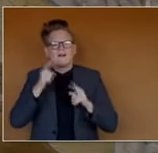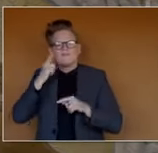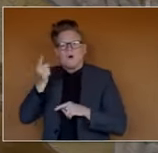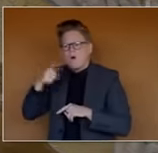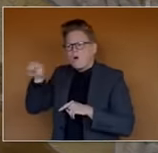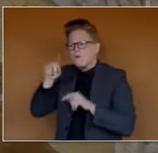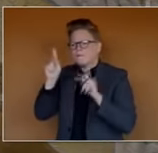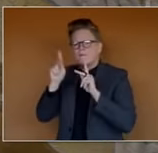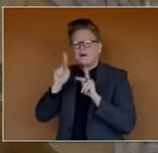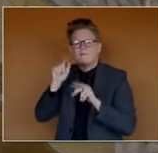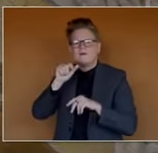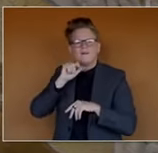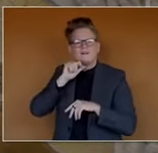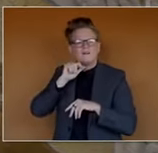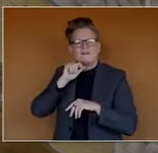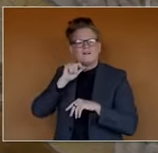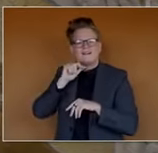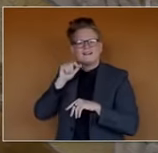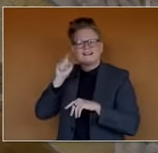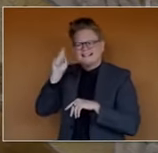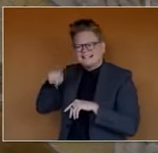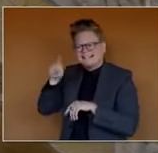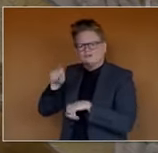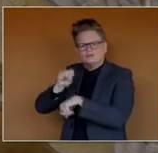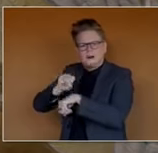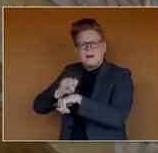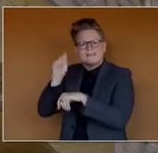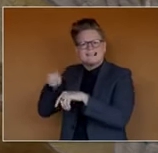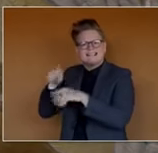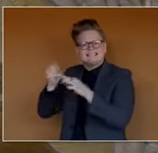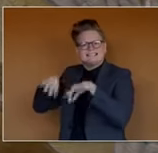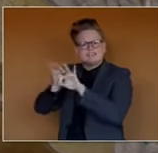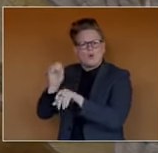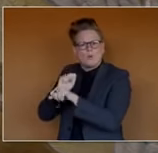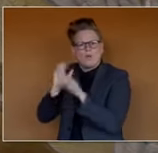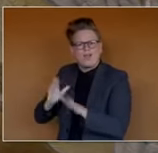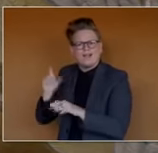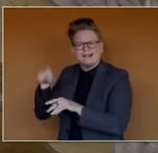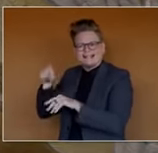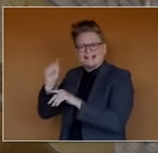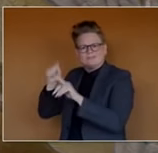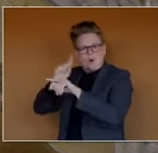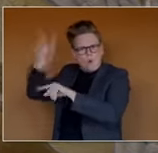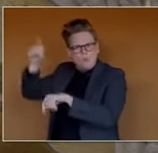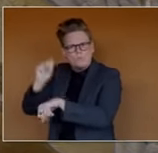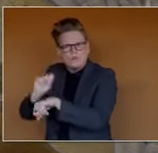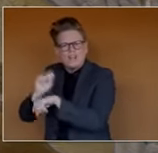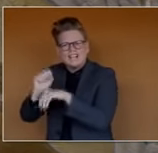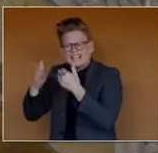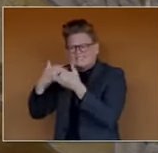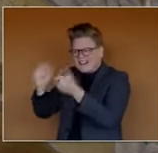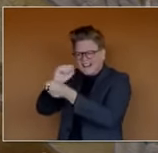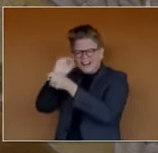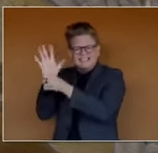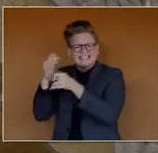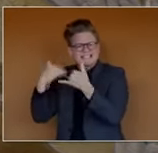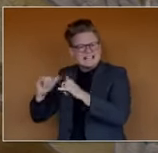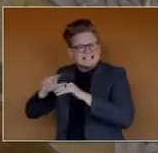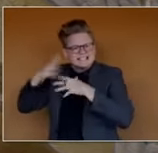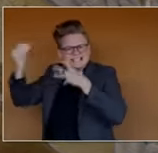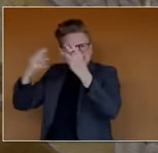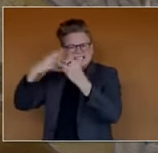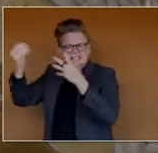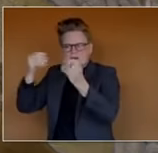delivering all the goods that those of us at home so we could avoid going to the store, or the essential work of cleaning